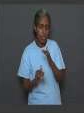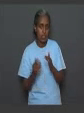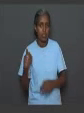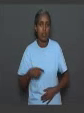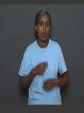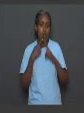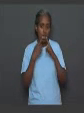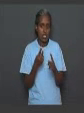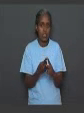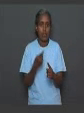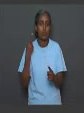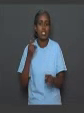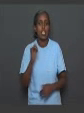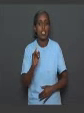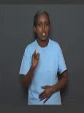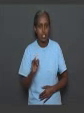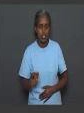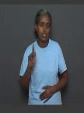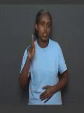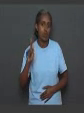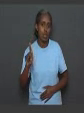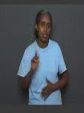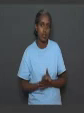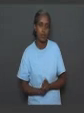answer from the integer 1.